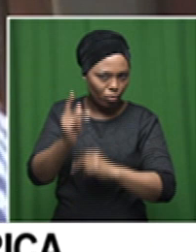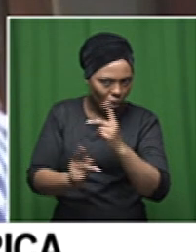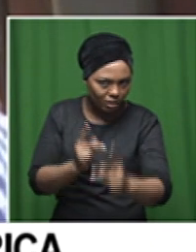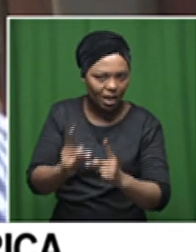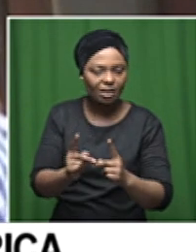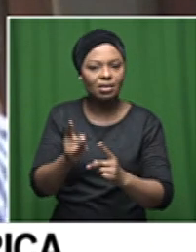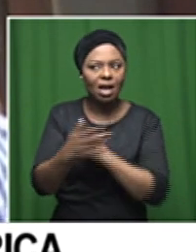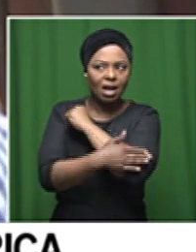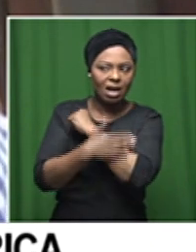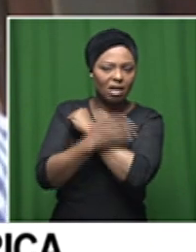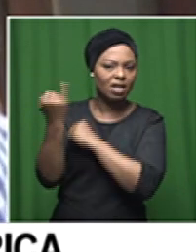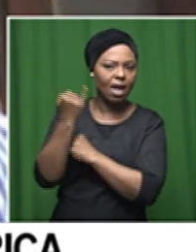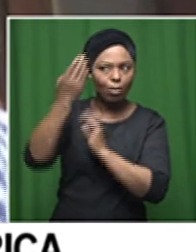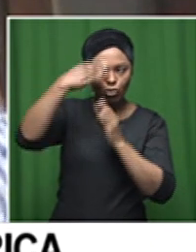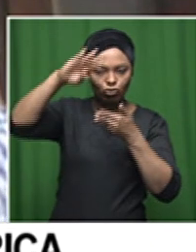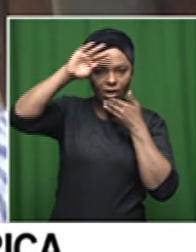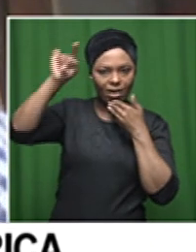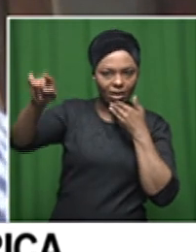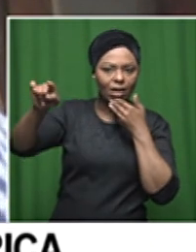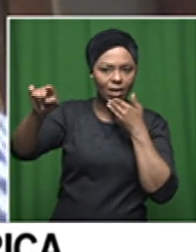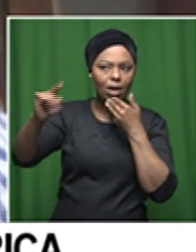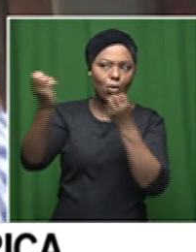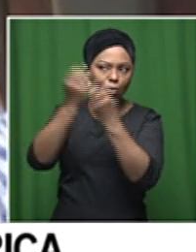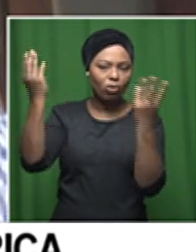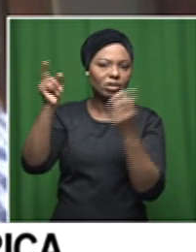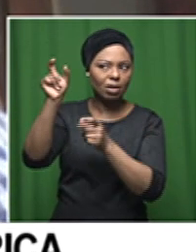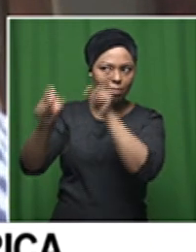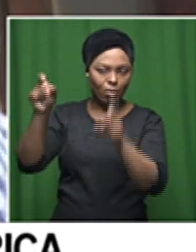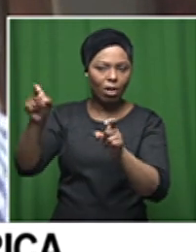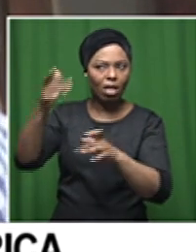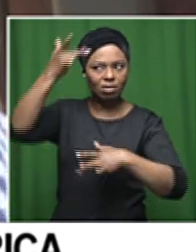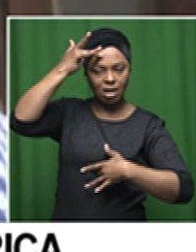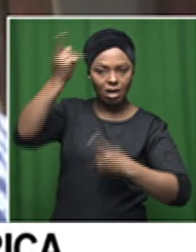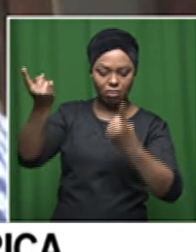Botswana, we get the majority of patients sent across